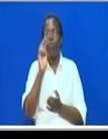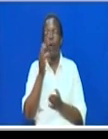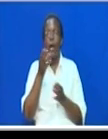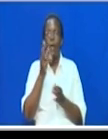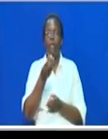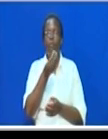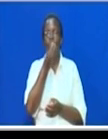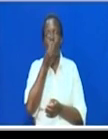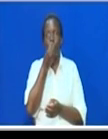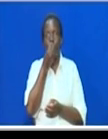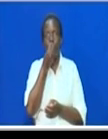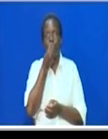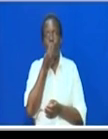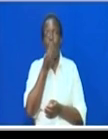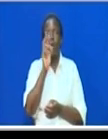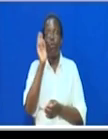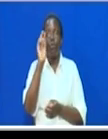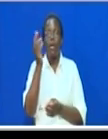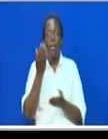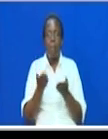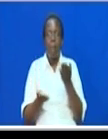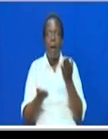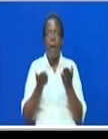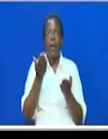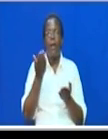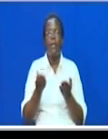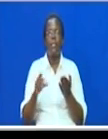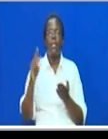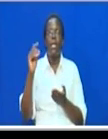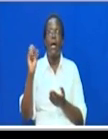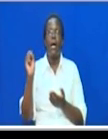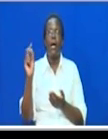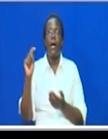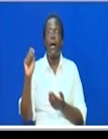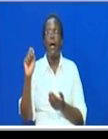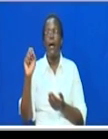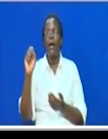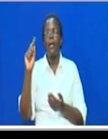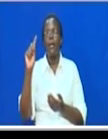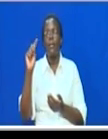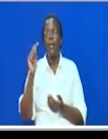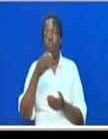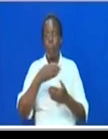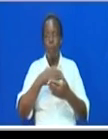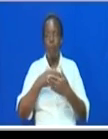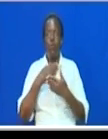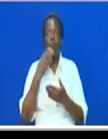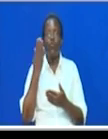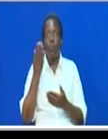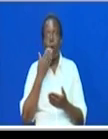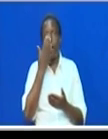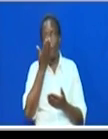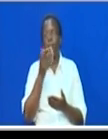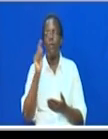meal and to look at the balanced diet before you answer this question. And